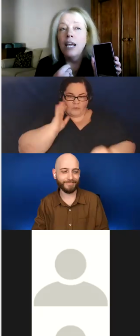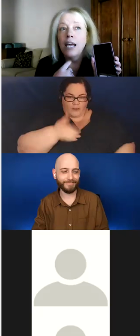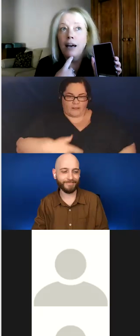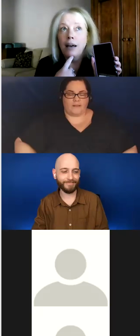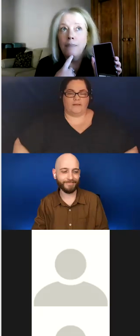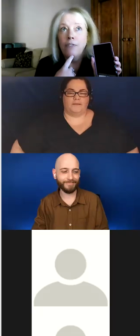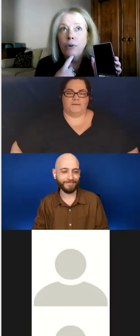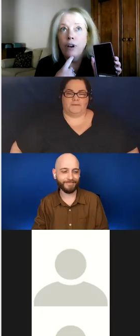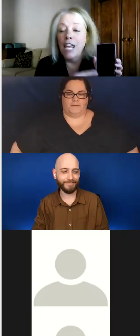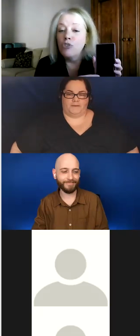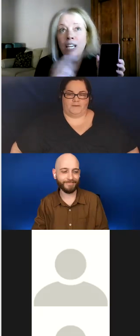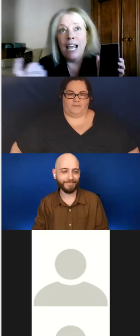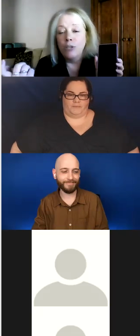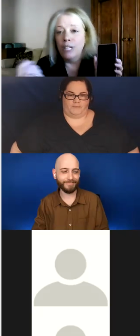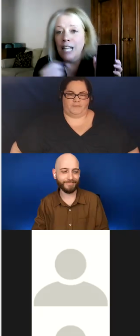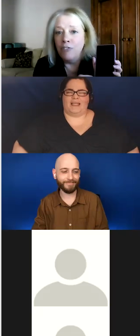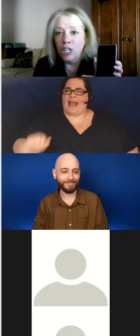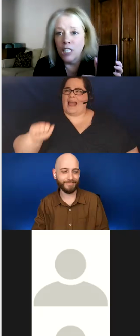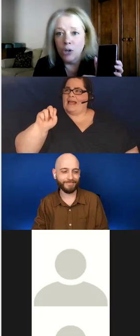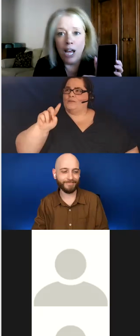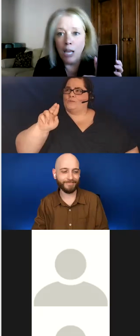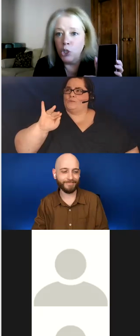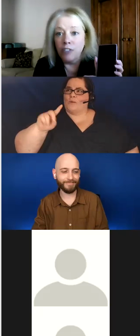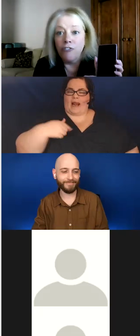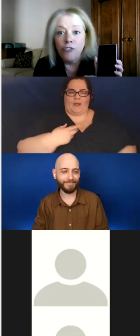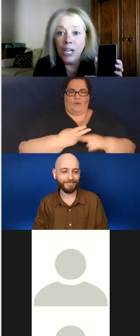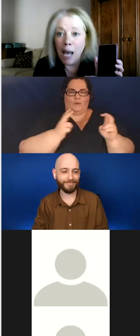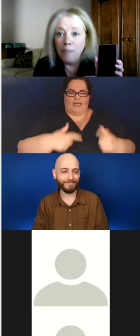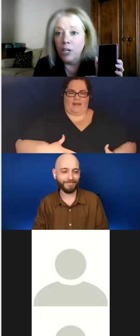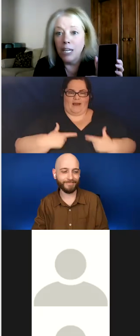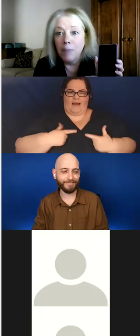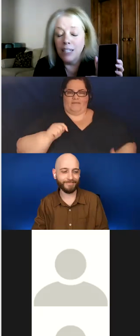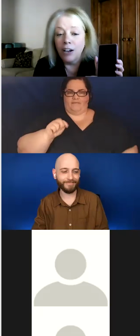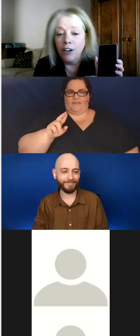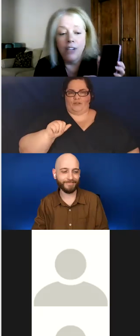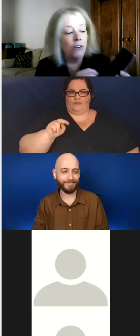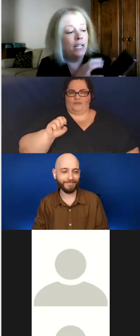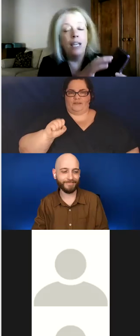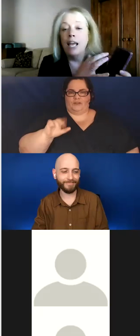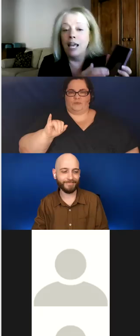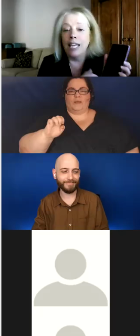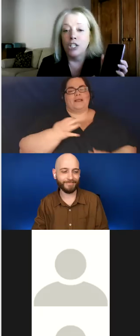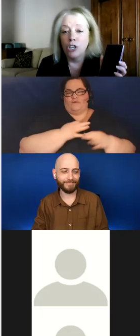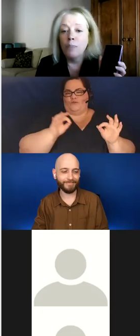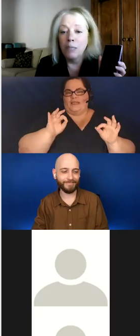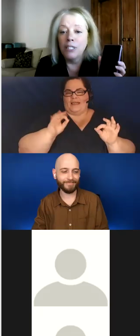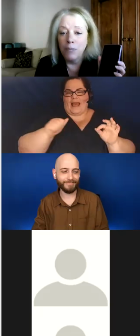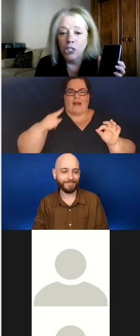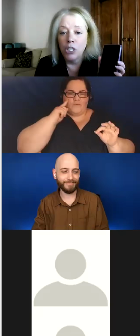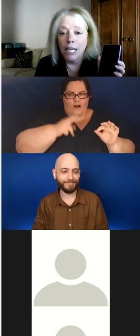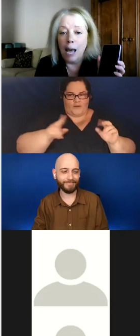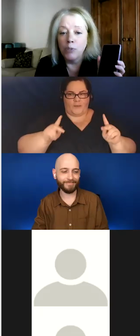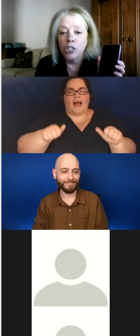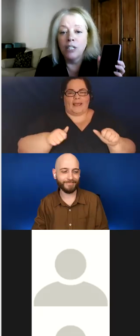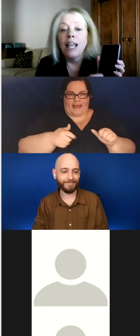captions. For Android, I use Live Transcribe, which is a free app for anybody that's hard of hearing, and I can turn people's